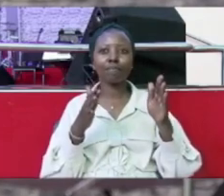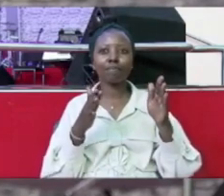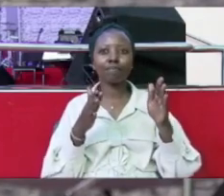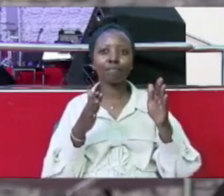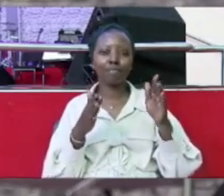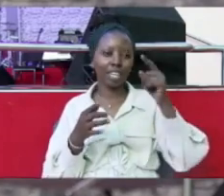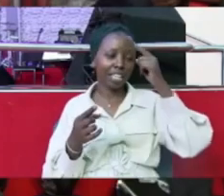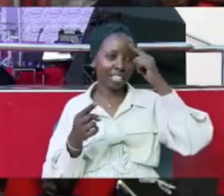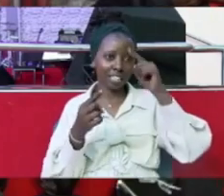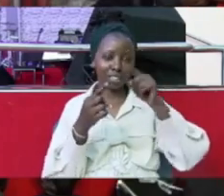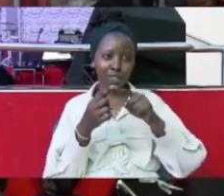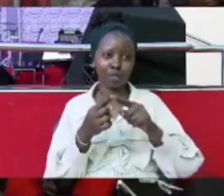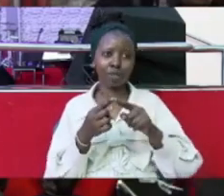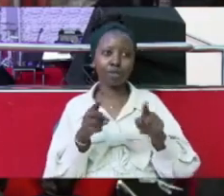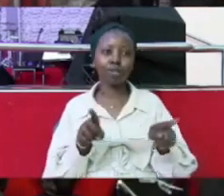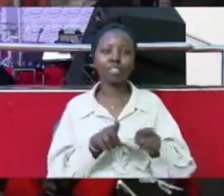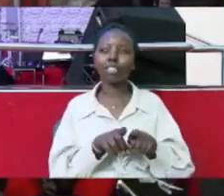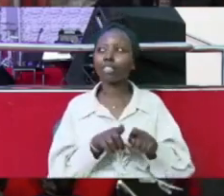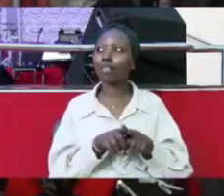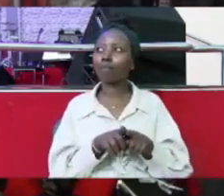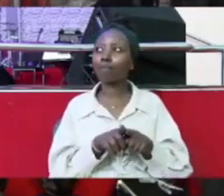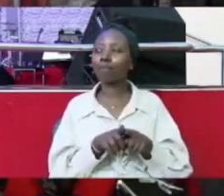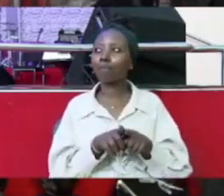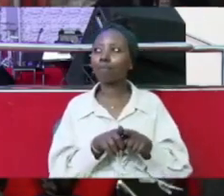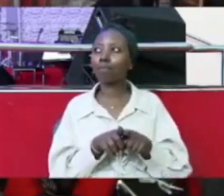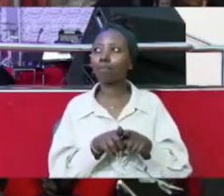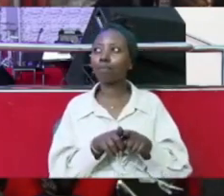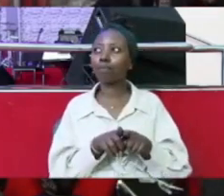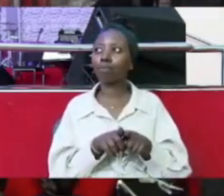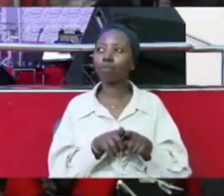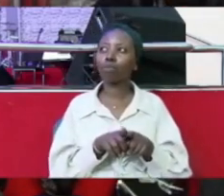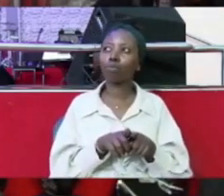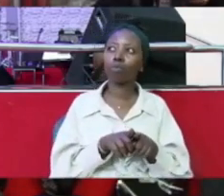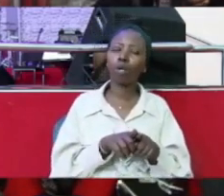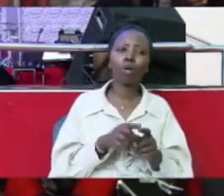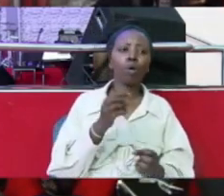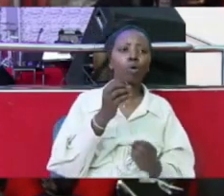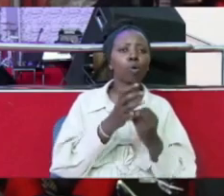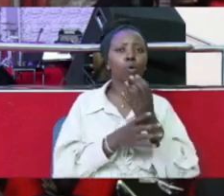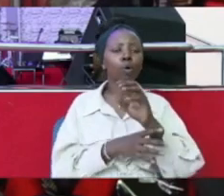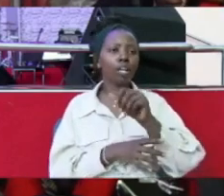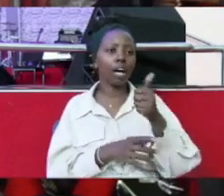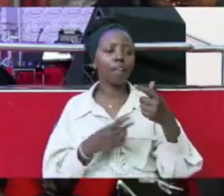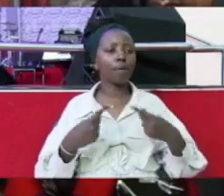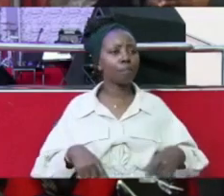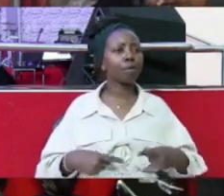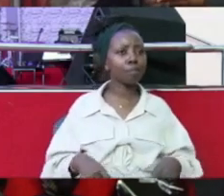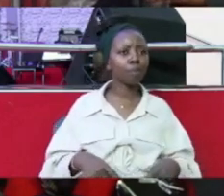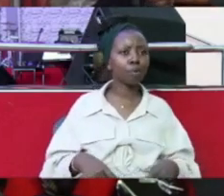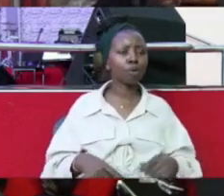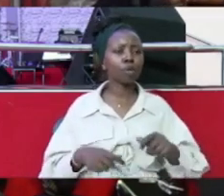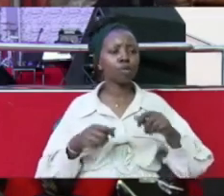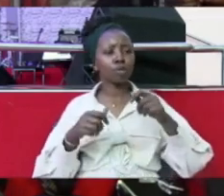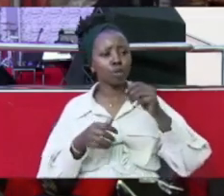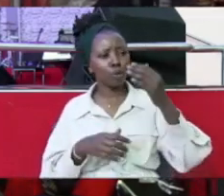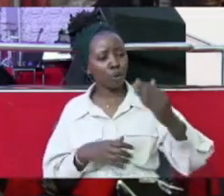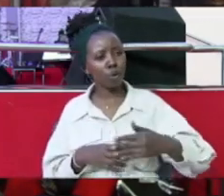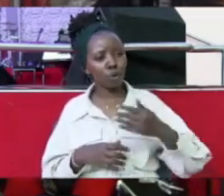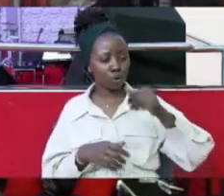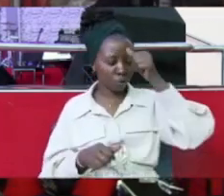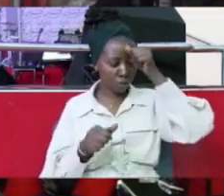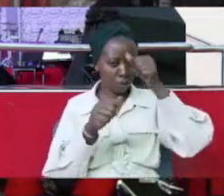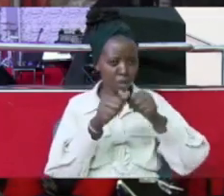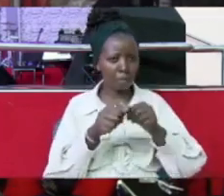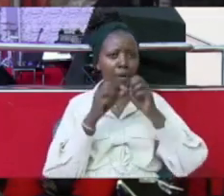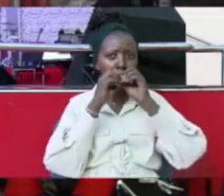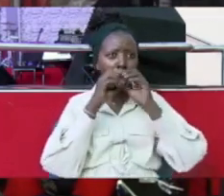both God and fellow men. Tukiangazia ushirika wa Mungu na pamoja na wanadamu. And we need to always remember that we are blessed to be a blessing.